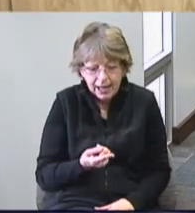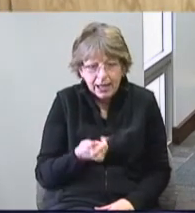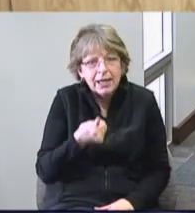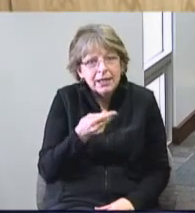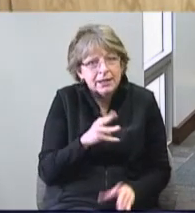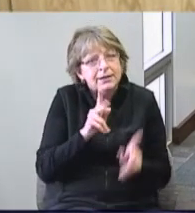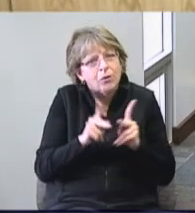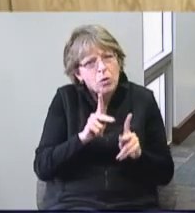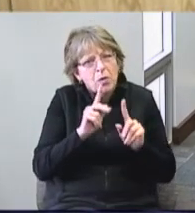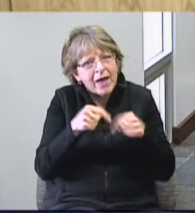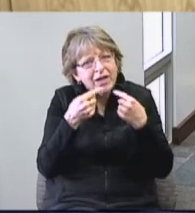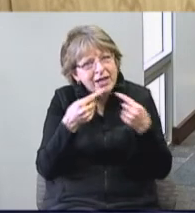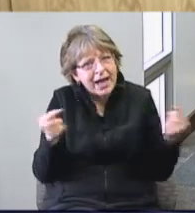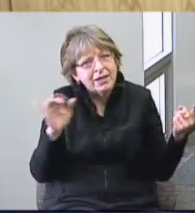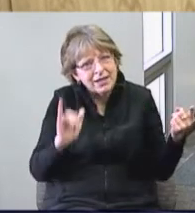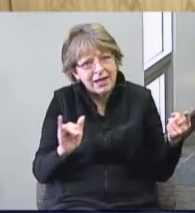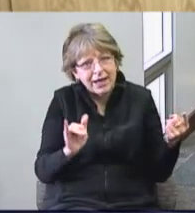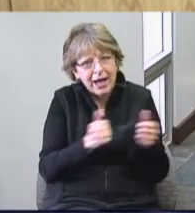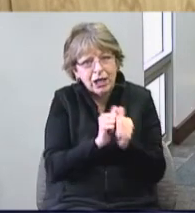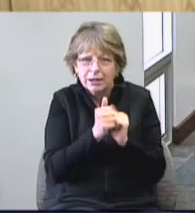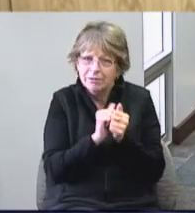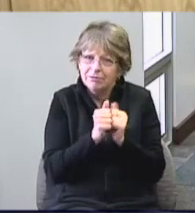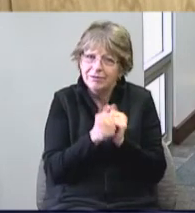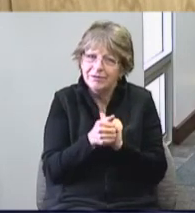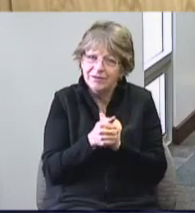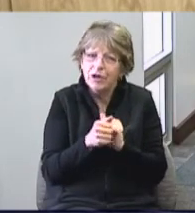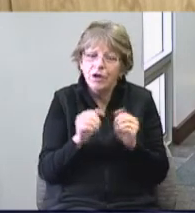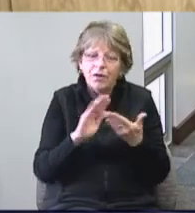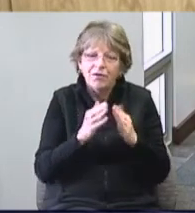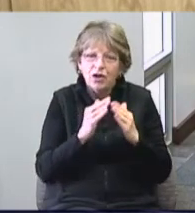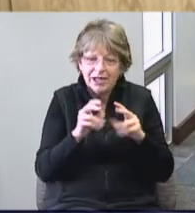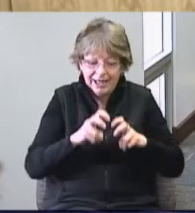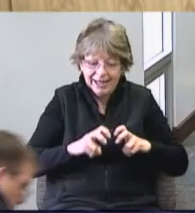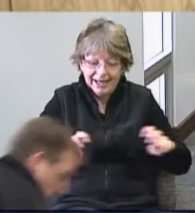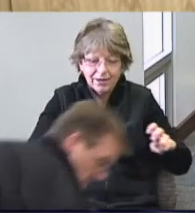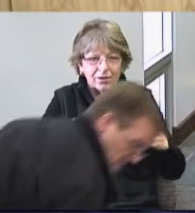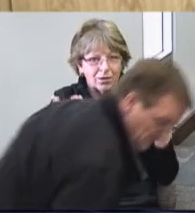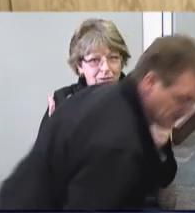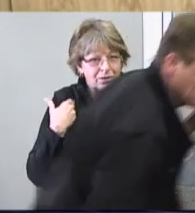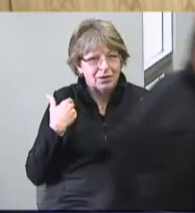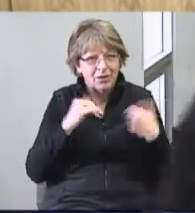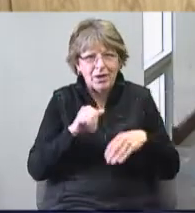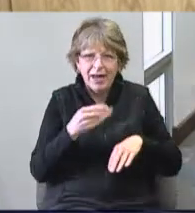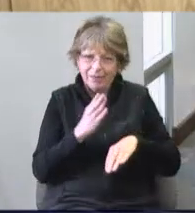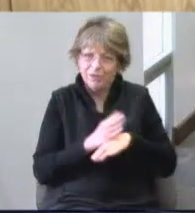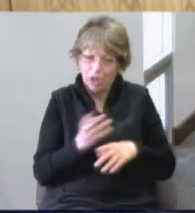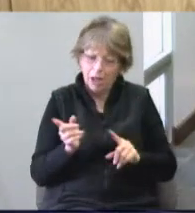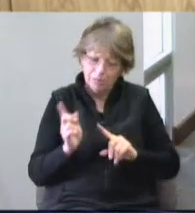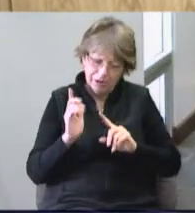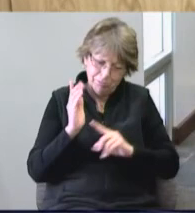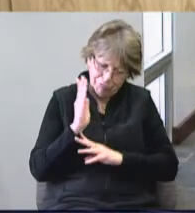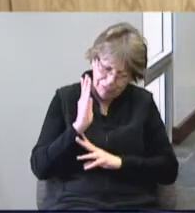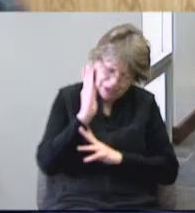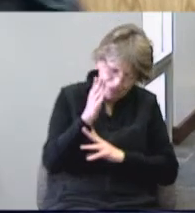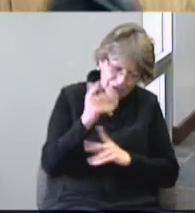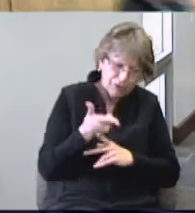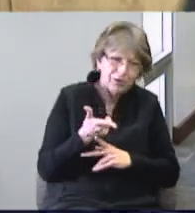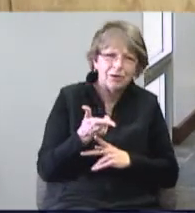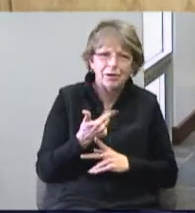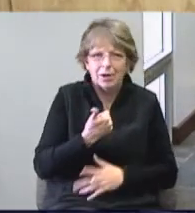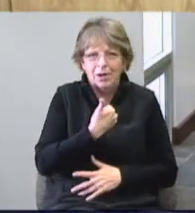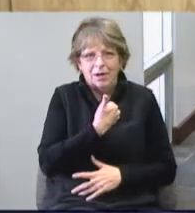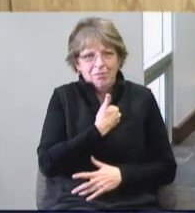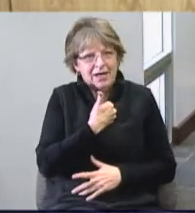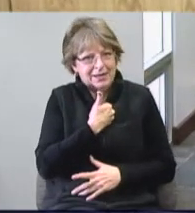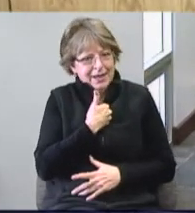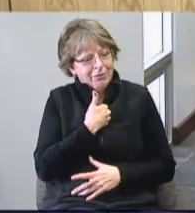have announced that they are running for city council positions coming up. There'll be a local election. I am term limited off, so